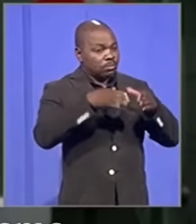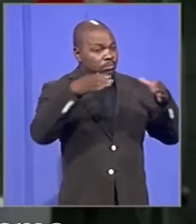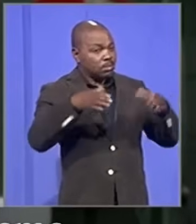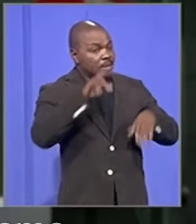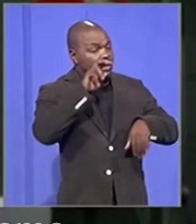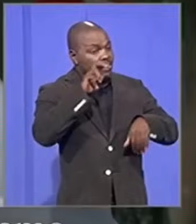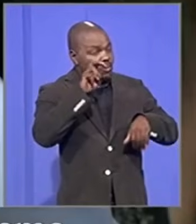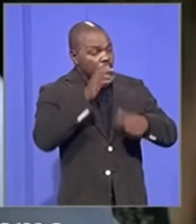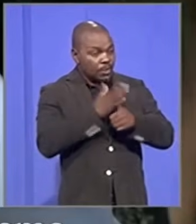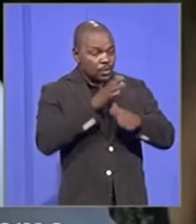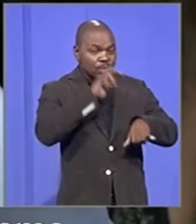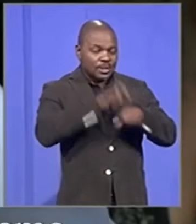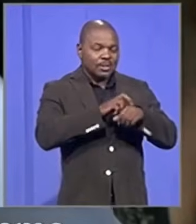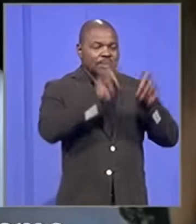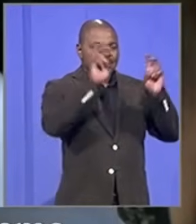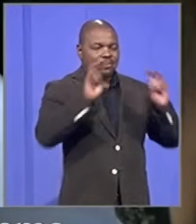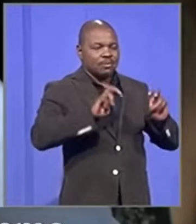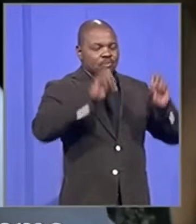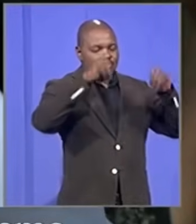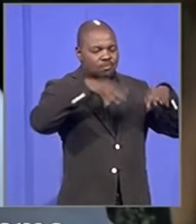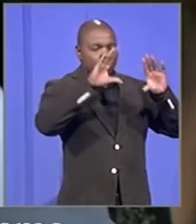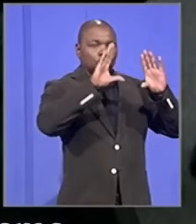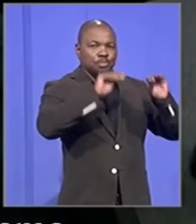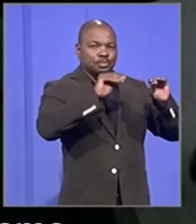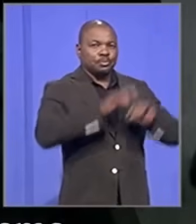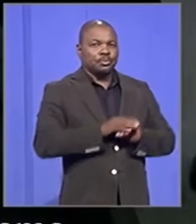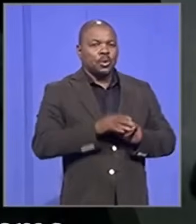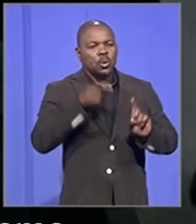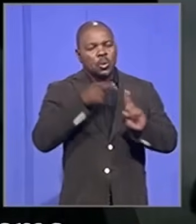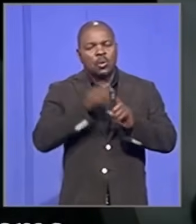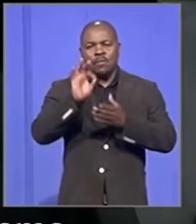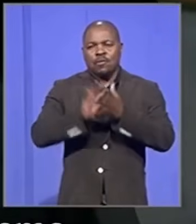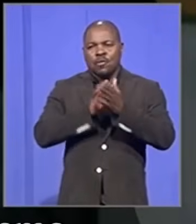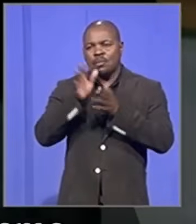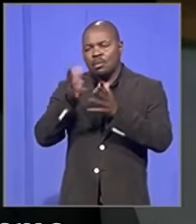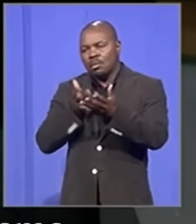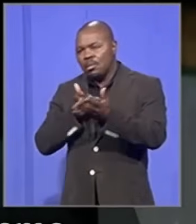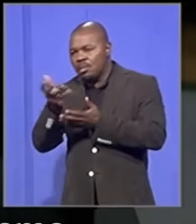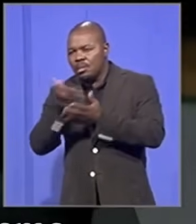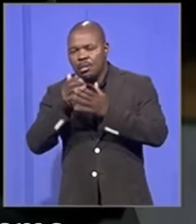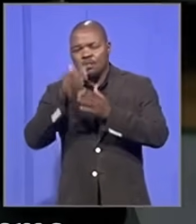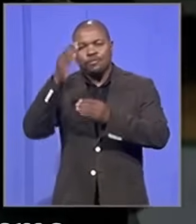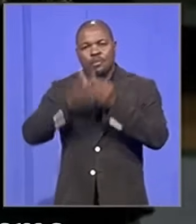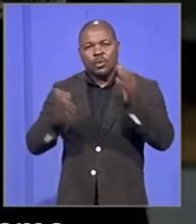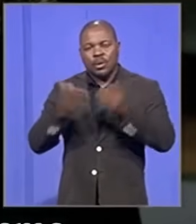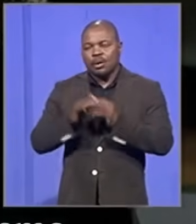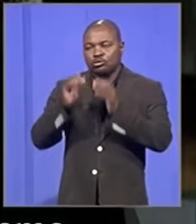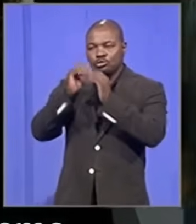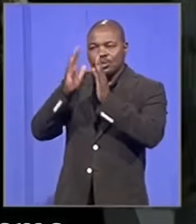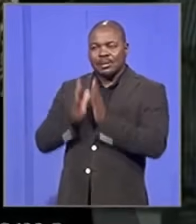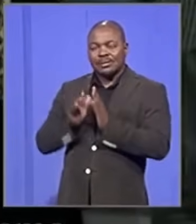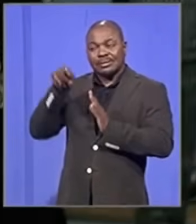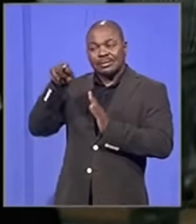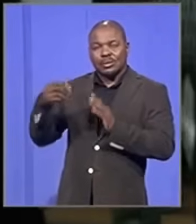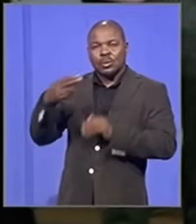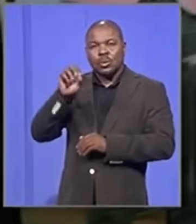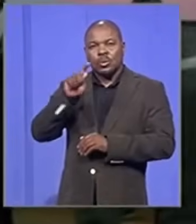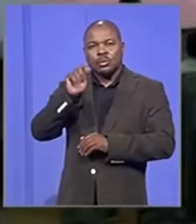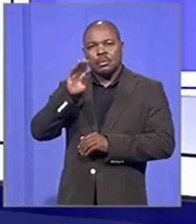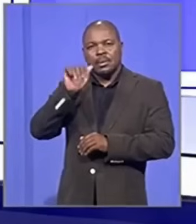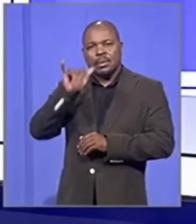load shedding. O rumile leeto la gagwe la go uauetša bakgedi kerekeng ka Hout Bay. He is a human being.